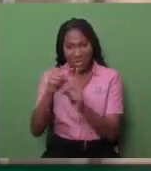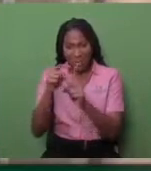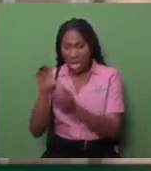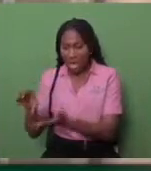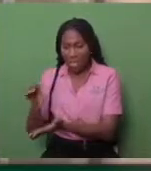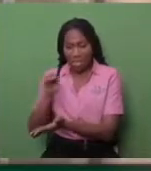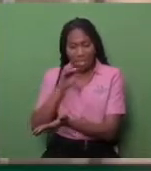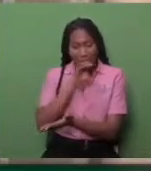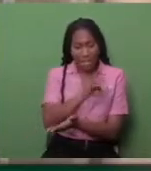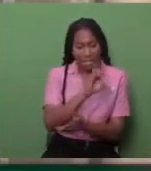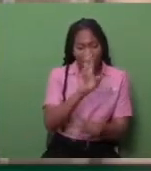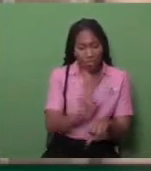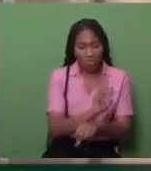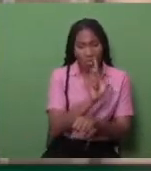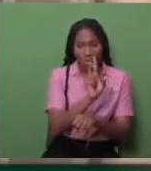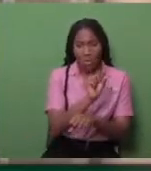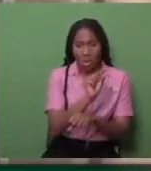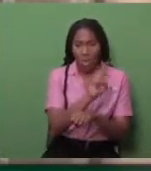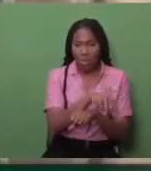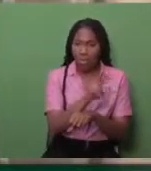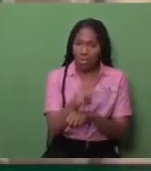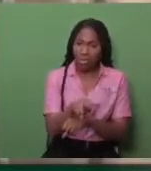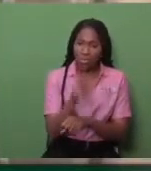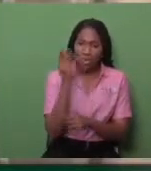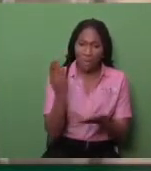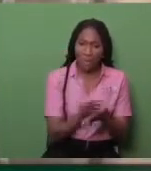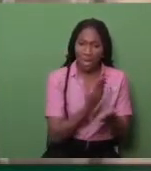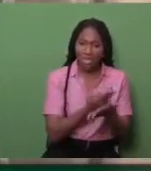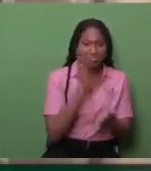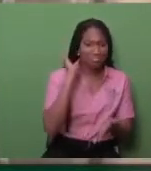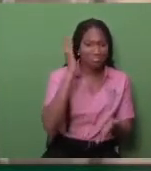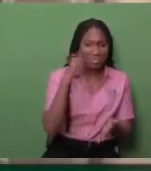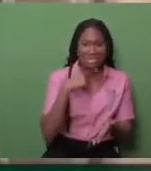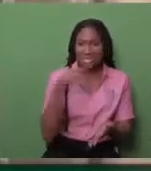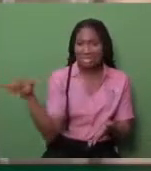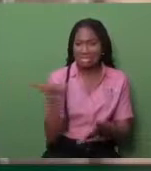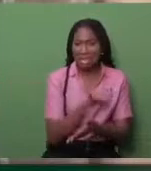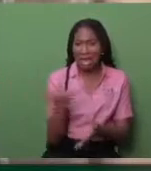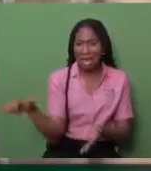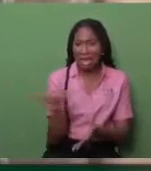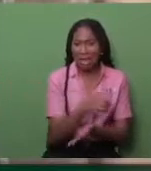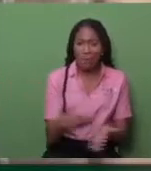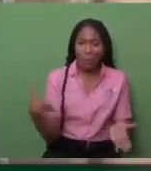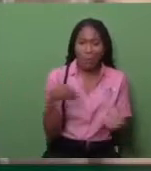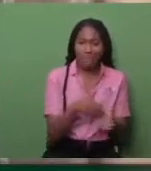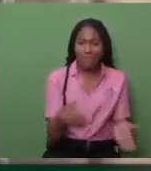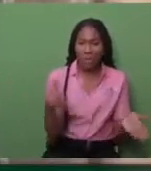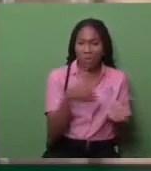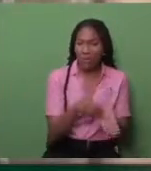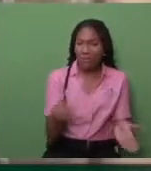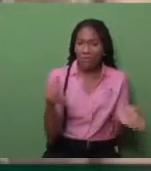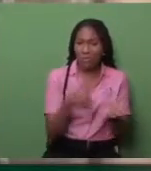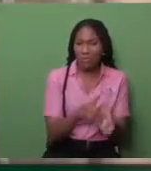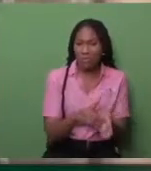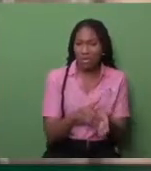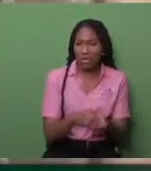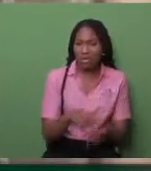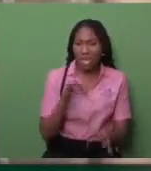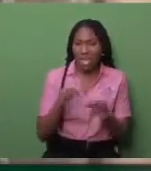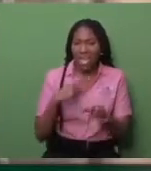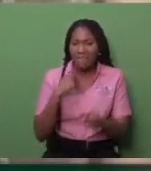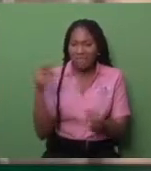do, or rather say, the same things over and over and again and expect a different result. You'll end up with the